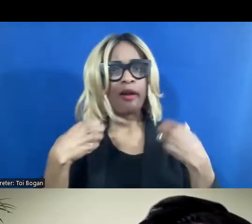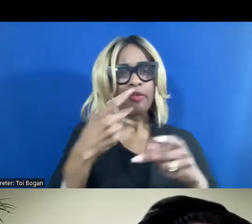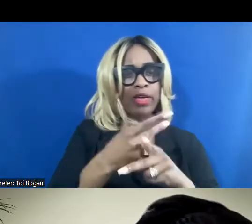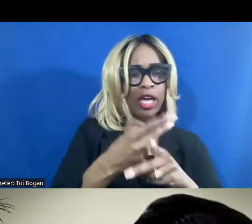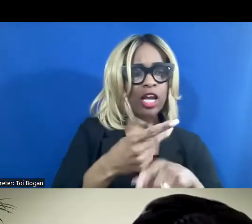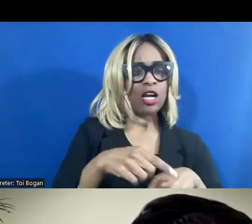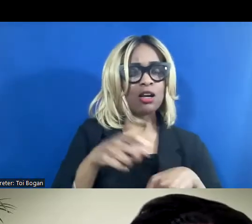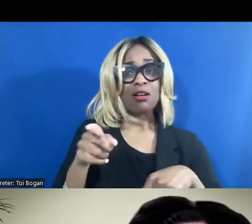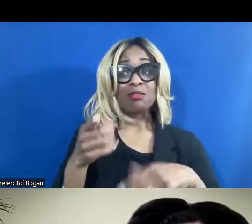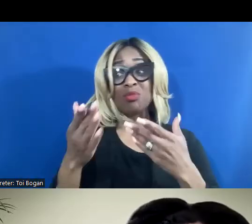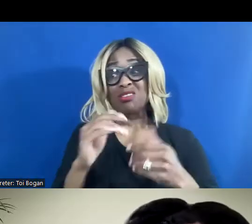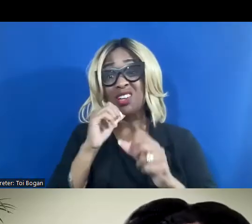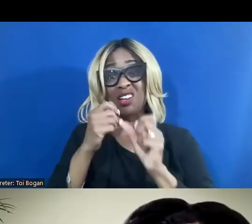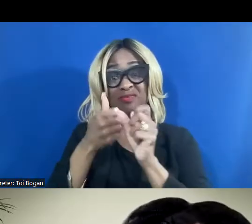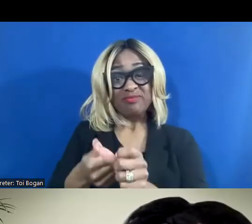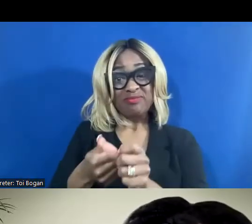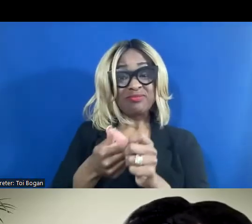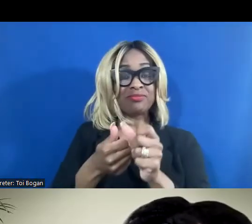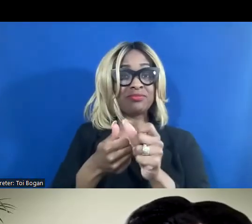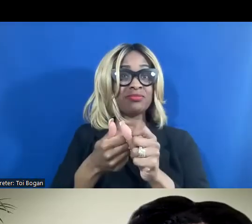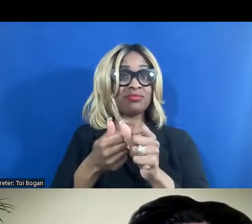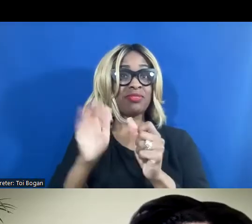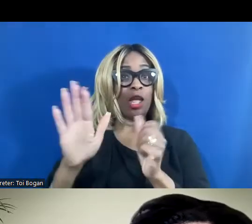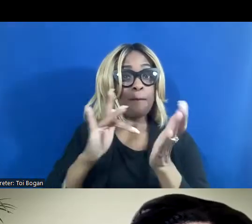to adhere to medical care plans,